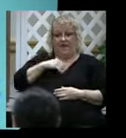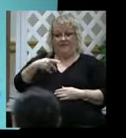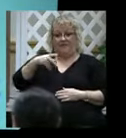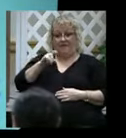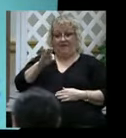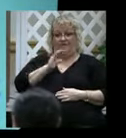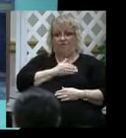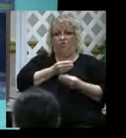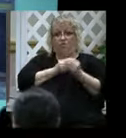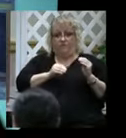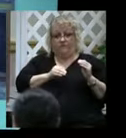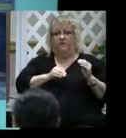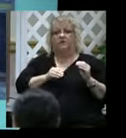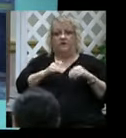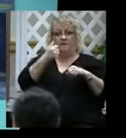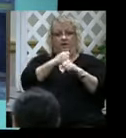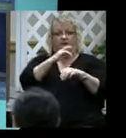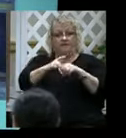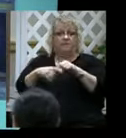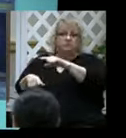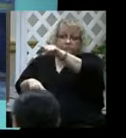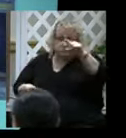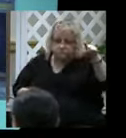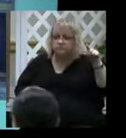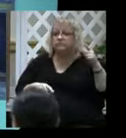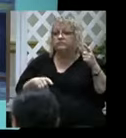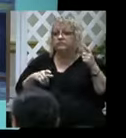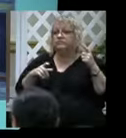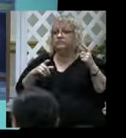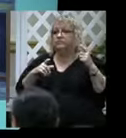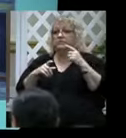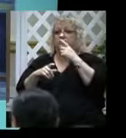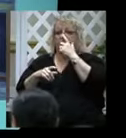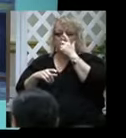then that's the link that we go to, so that the